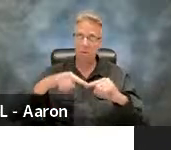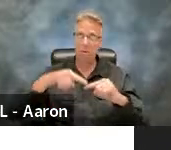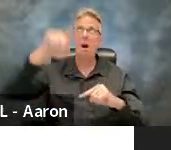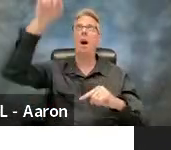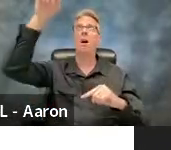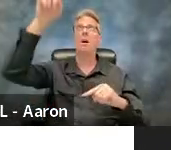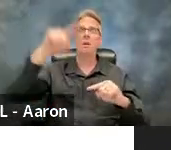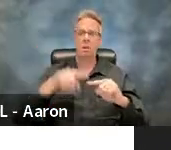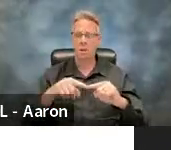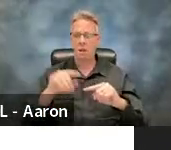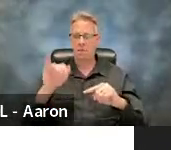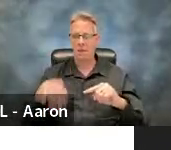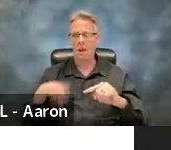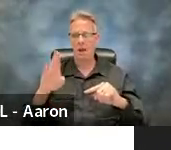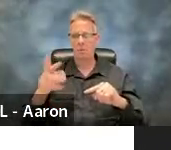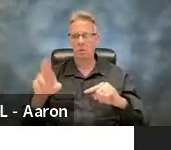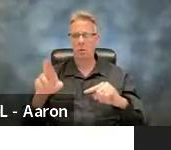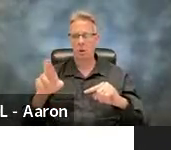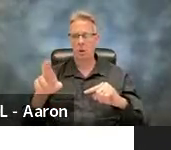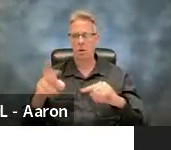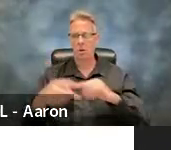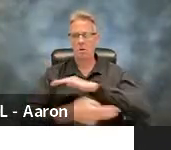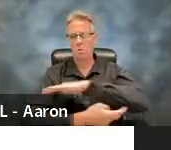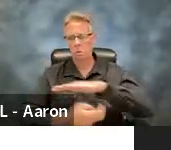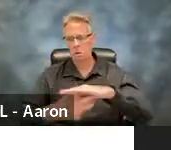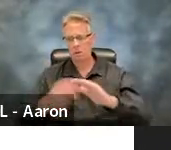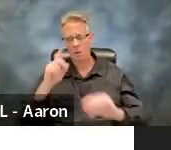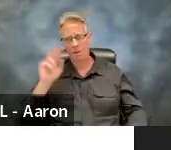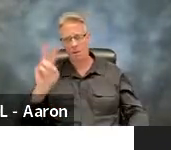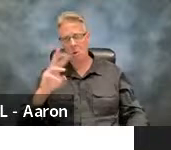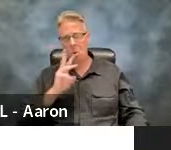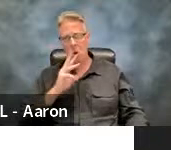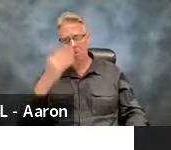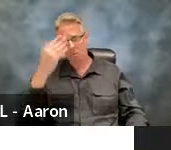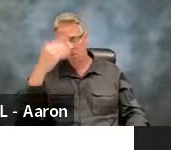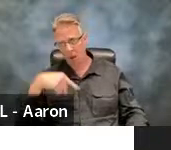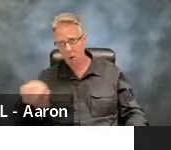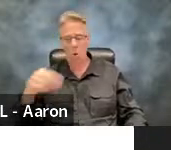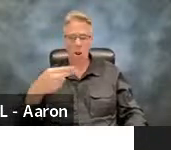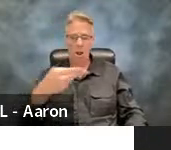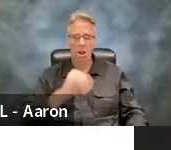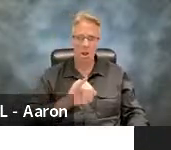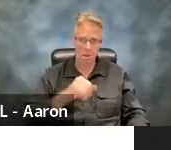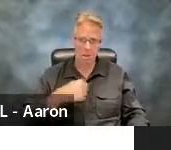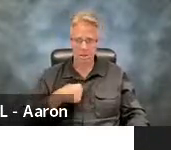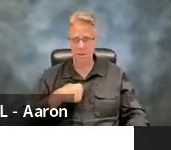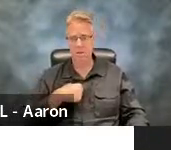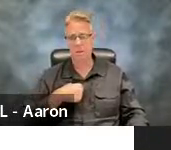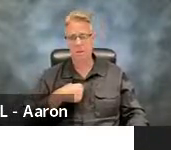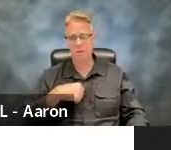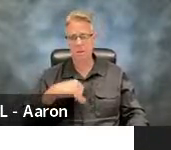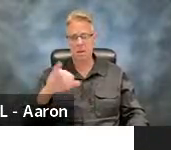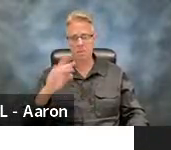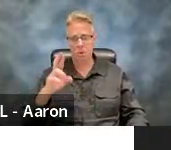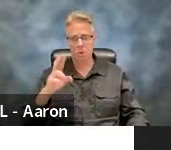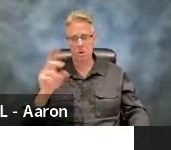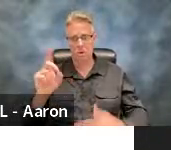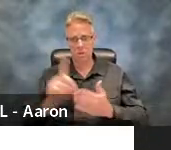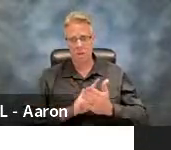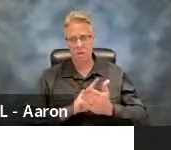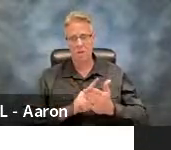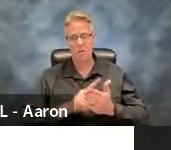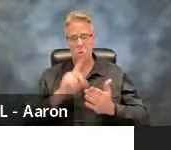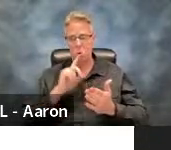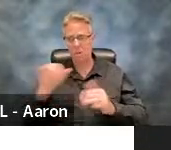be the view of the IBR Bridge from Vancouver waterfront or Hayden Island. The IBR design is basically